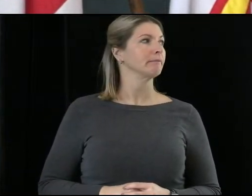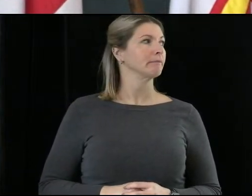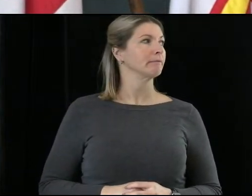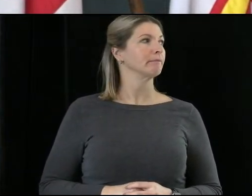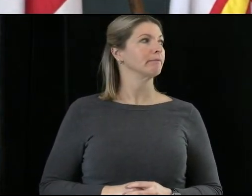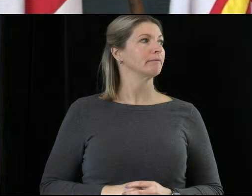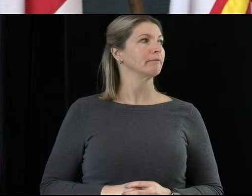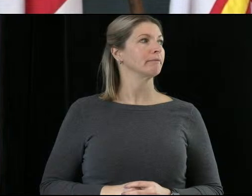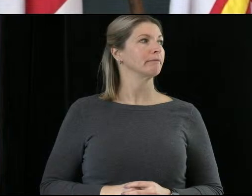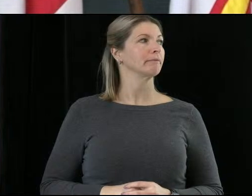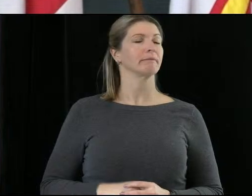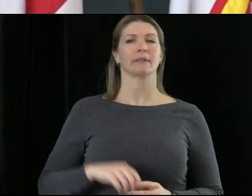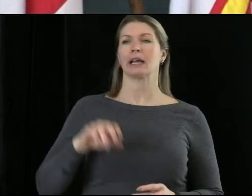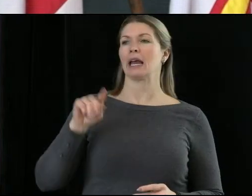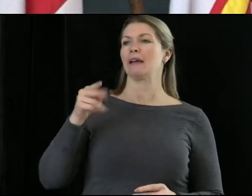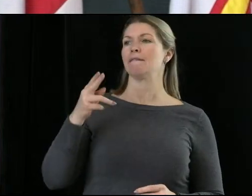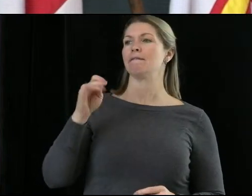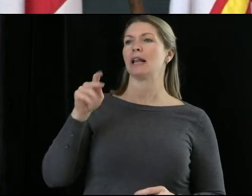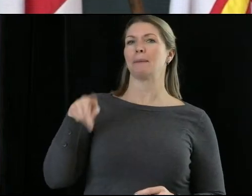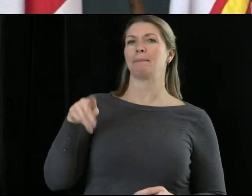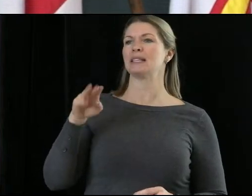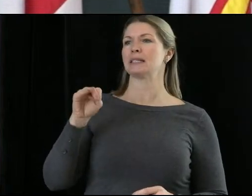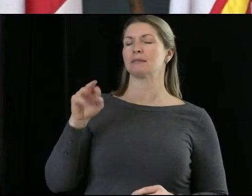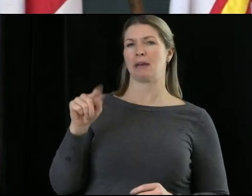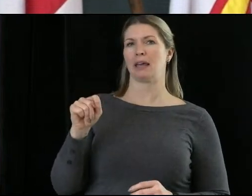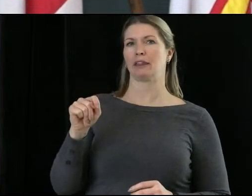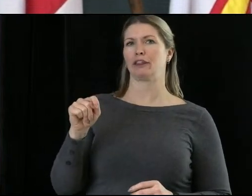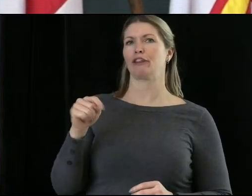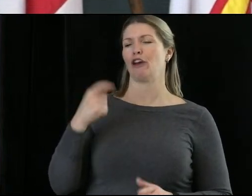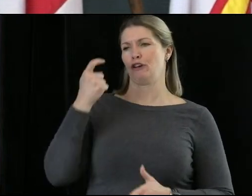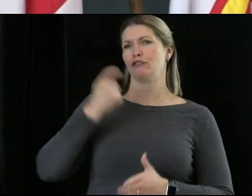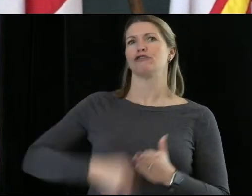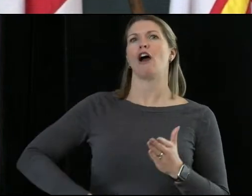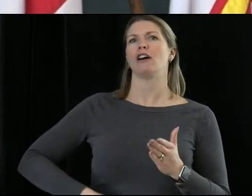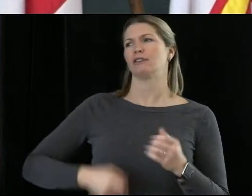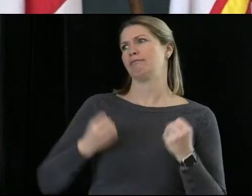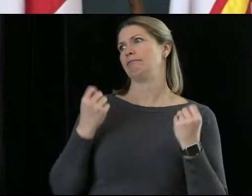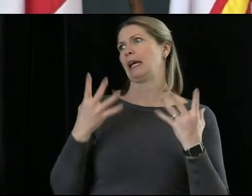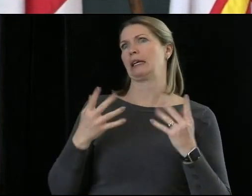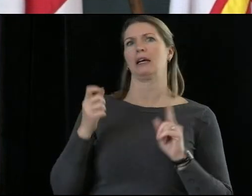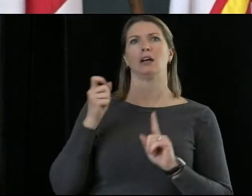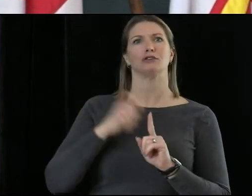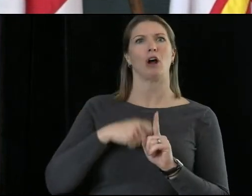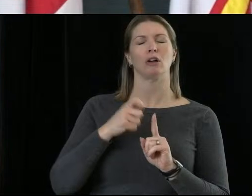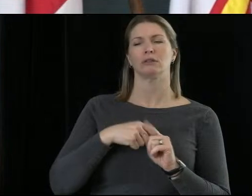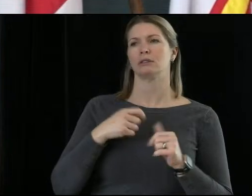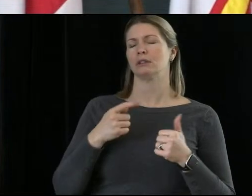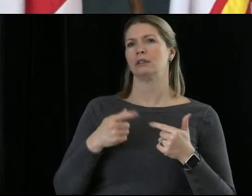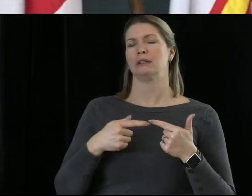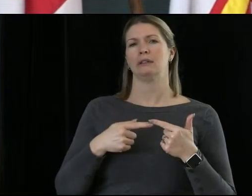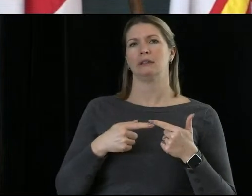Philip Smith was convicted that summer of multiple offenses of assault,